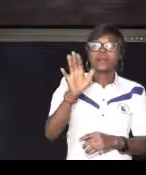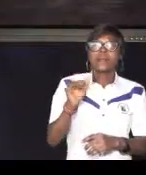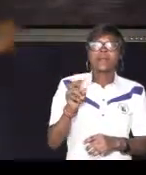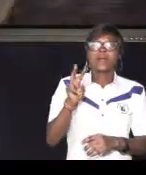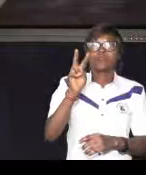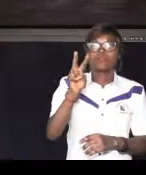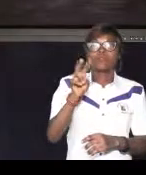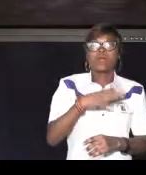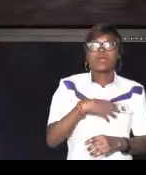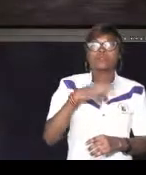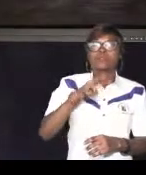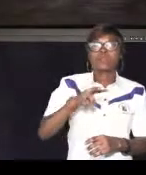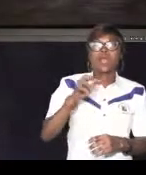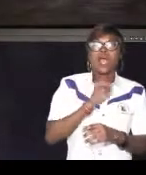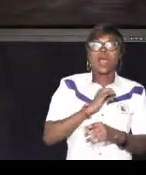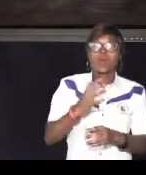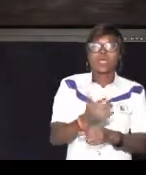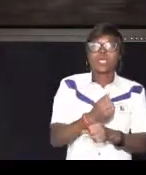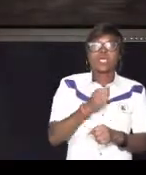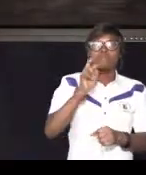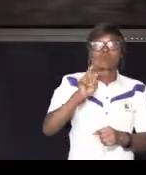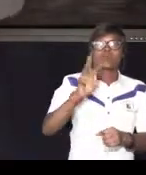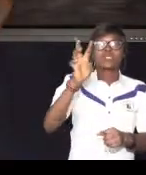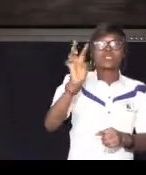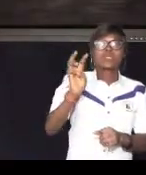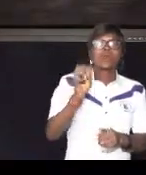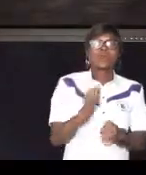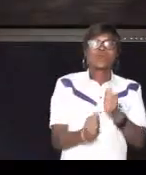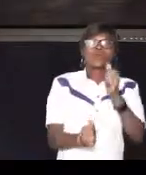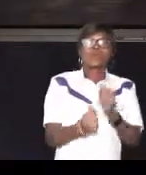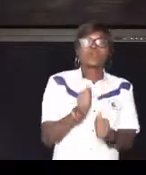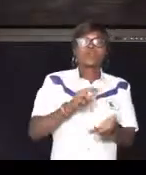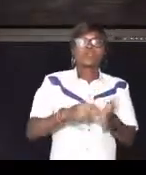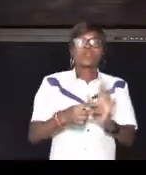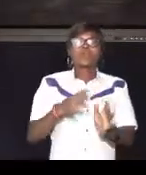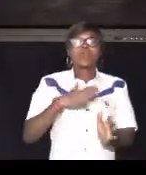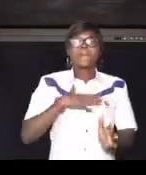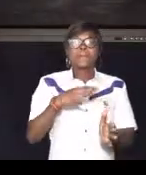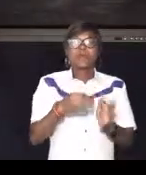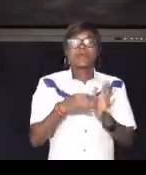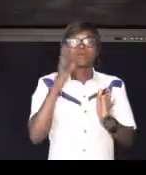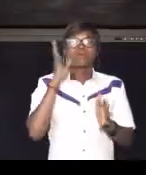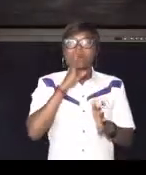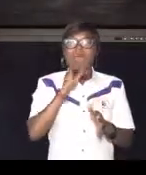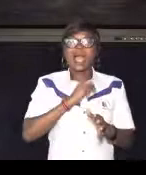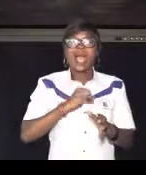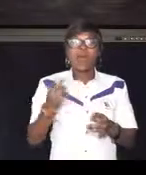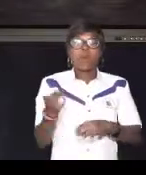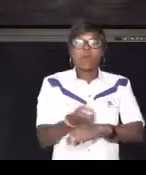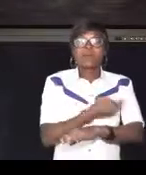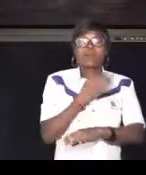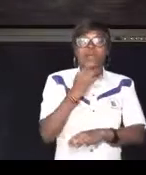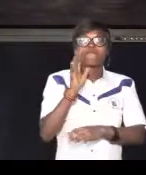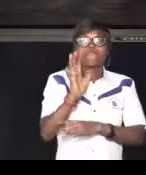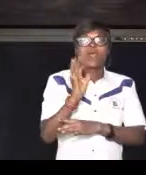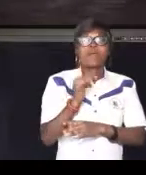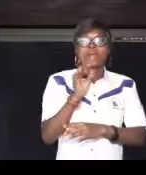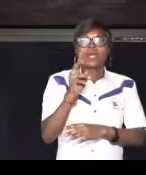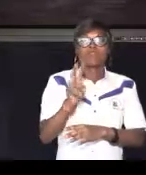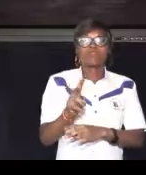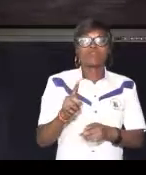and I will get 26, which means that my K is 26. Because I've multiplied 5 by 2 to get